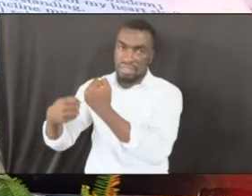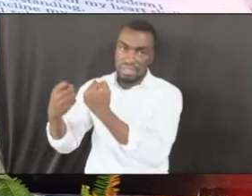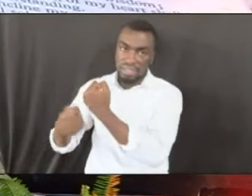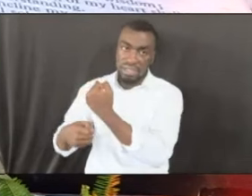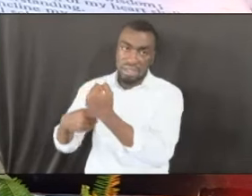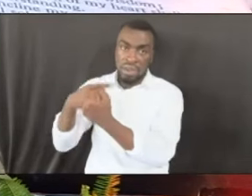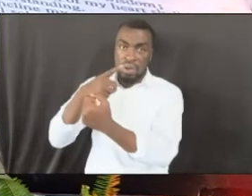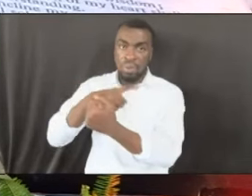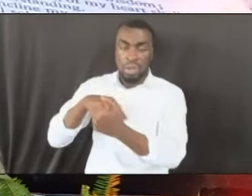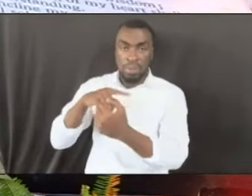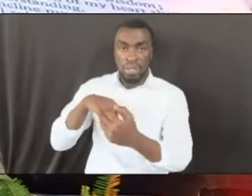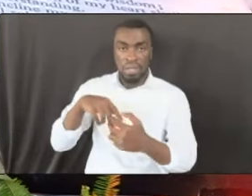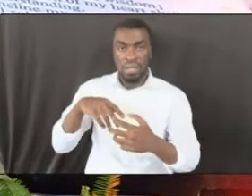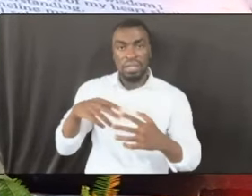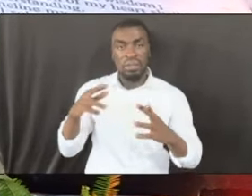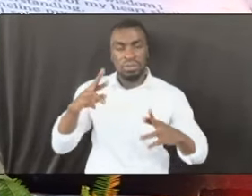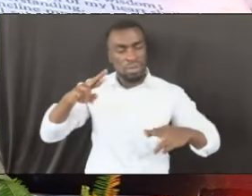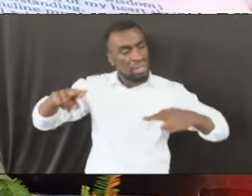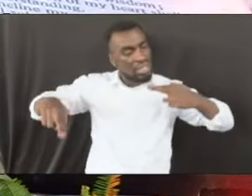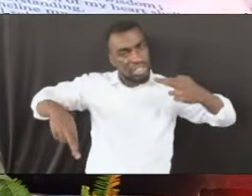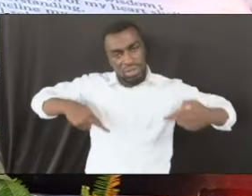We shall come